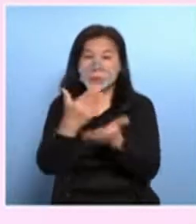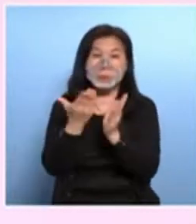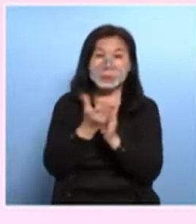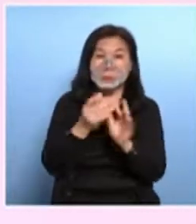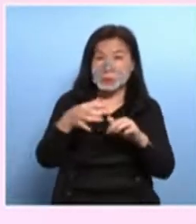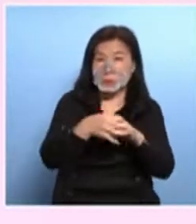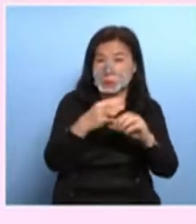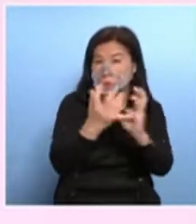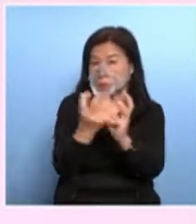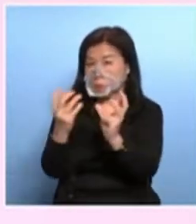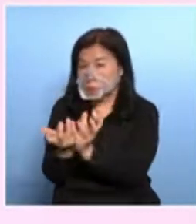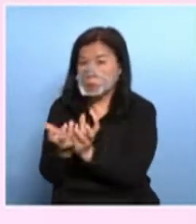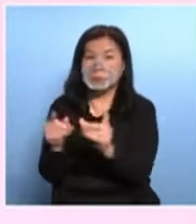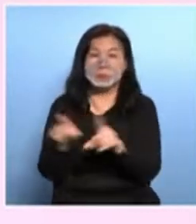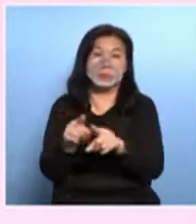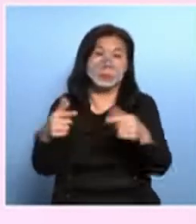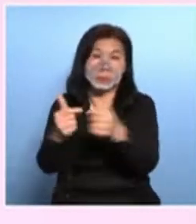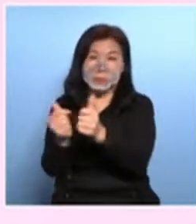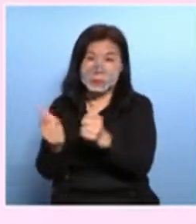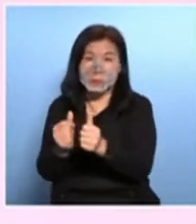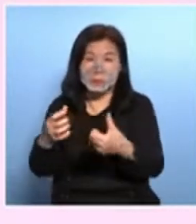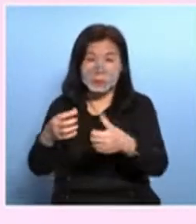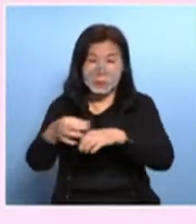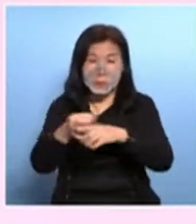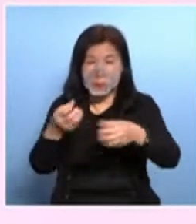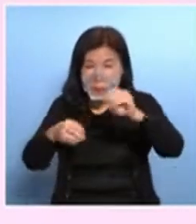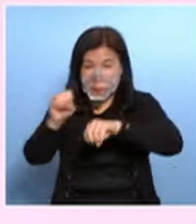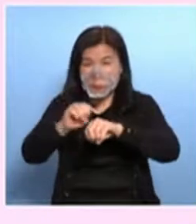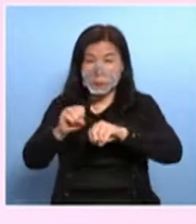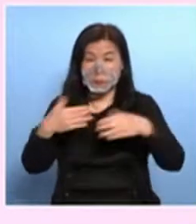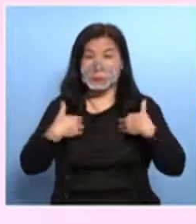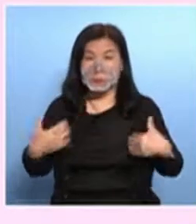study this year with a view to continuing